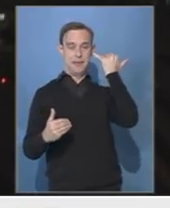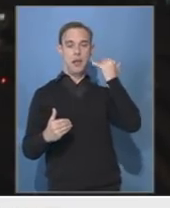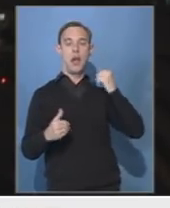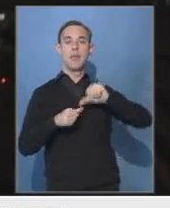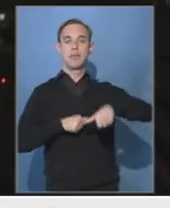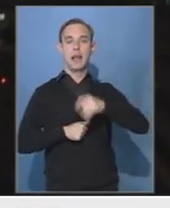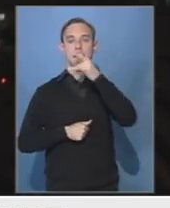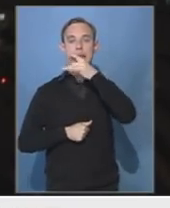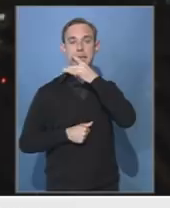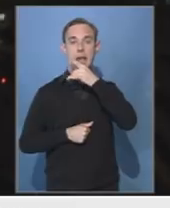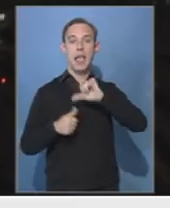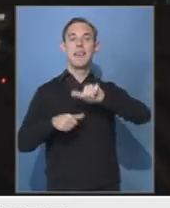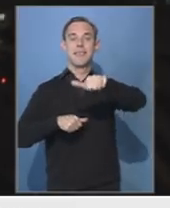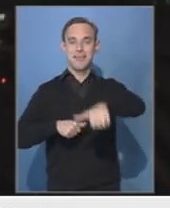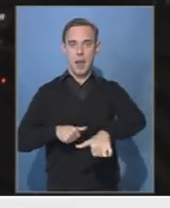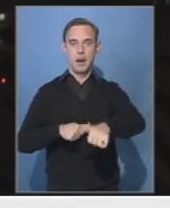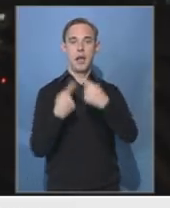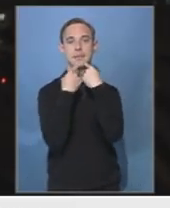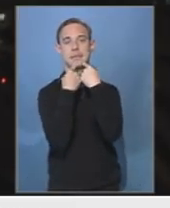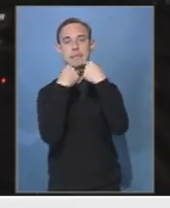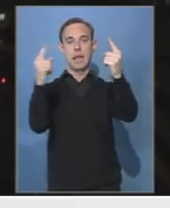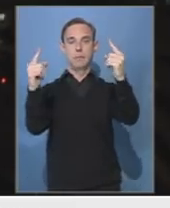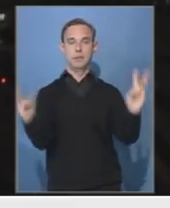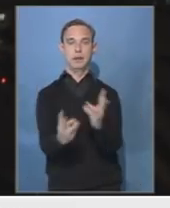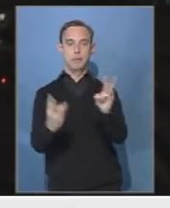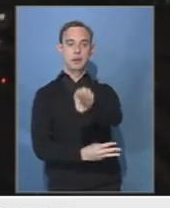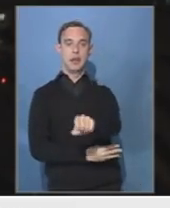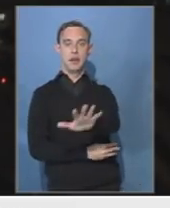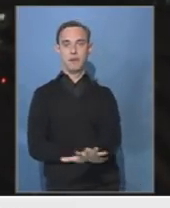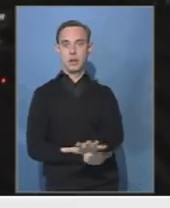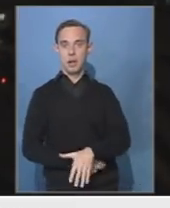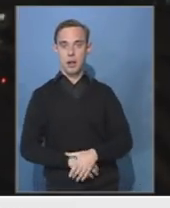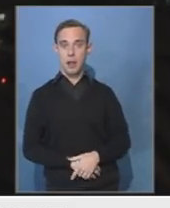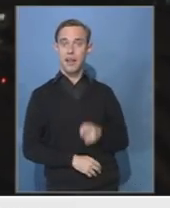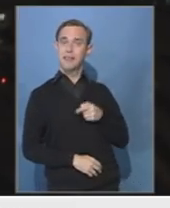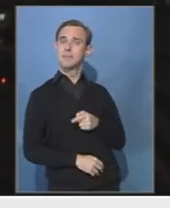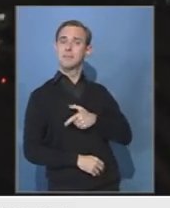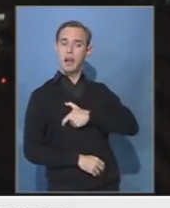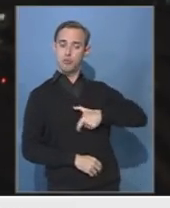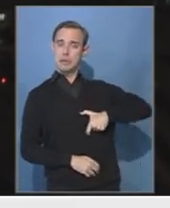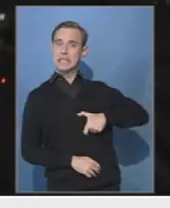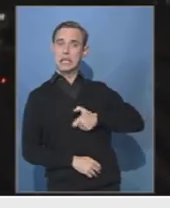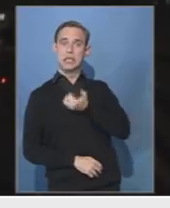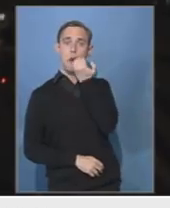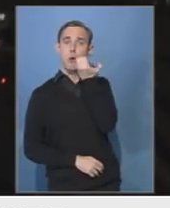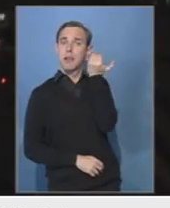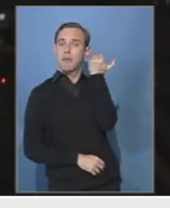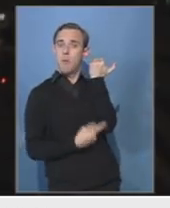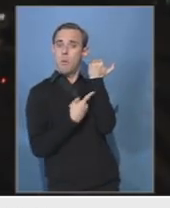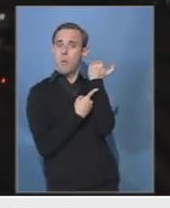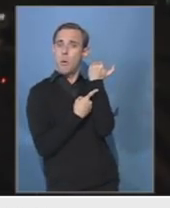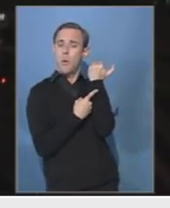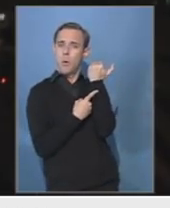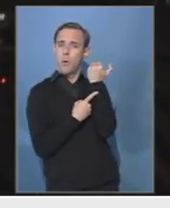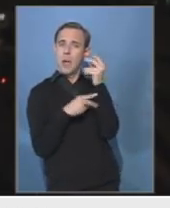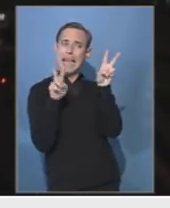then that they came out with a statement. And I think with Thabo Mbeki, it was most probably less complicated than it is now. So I think the